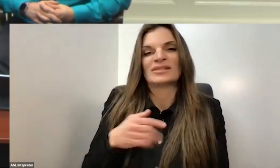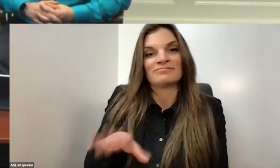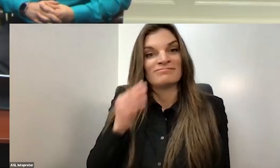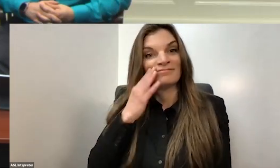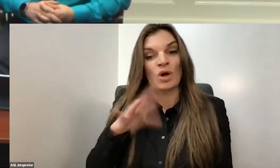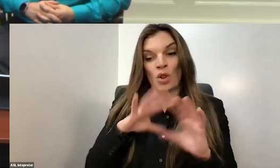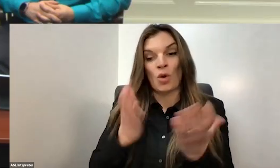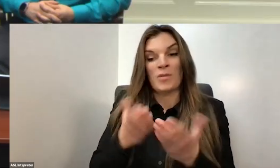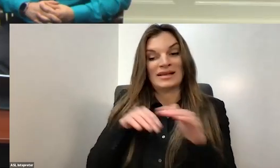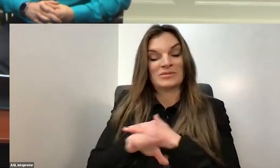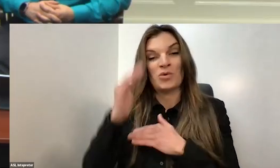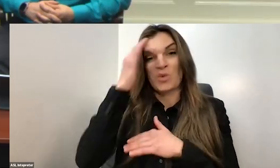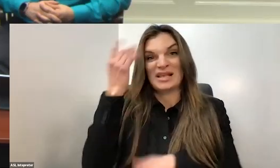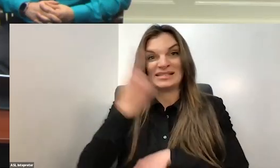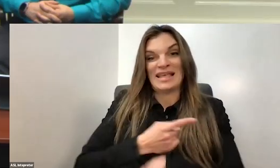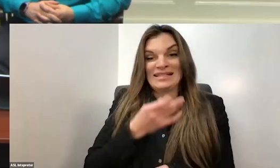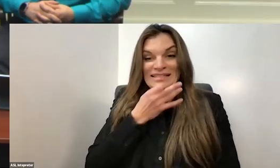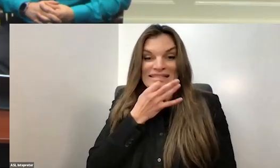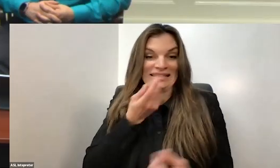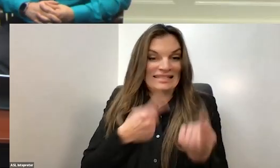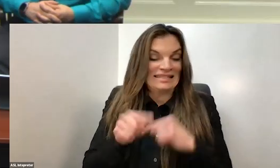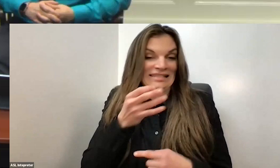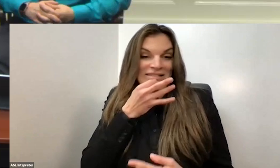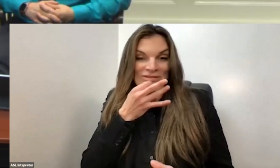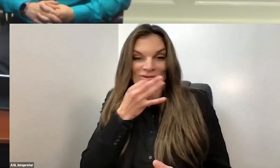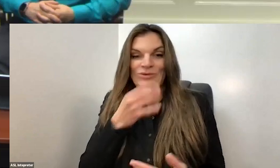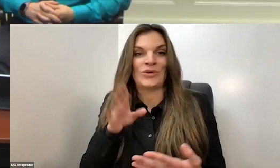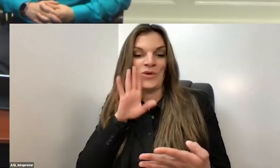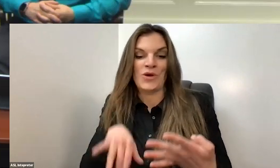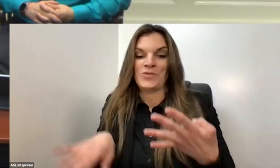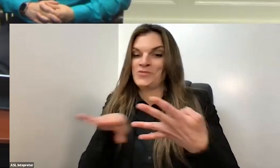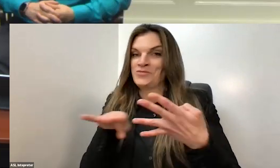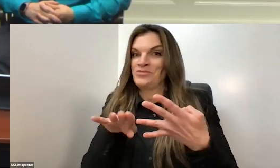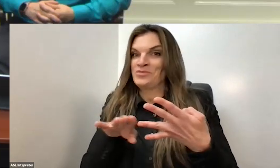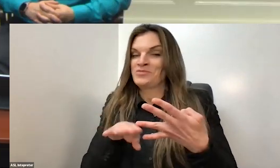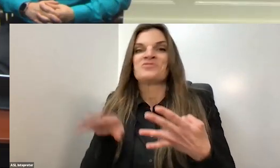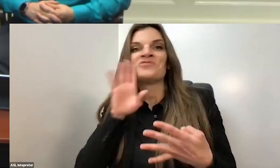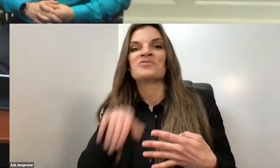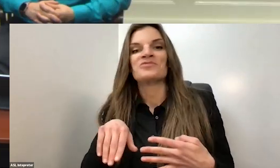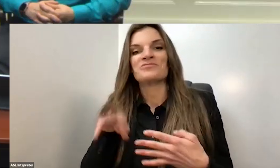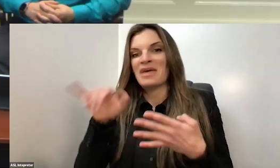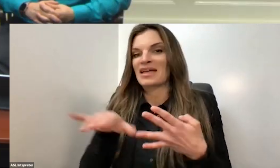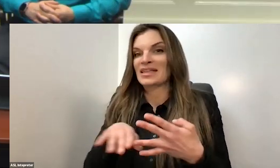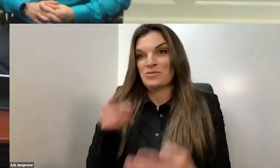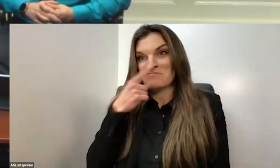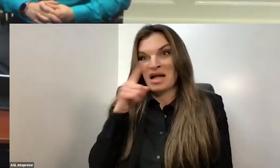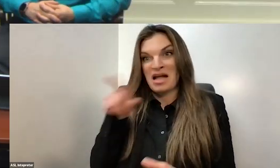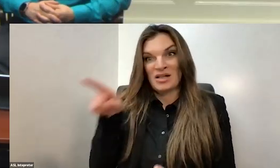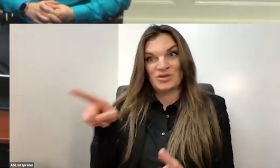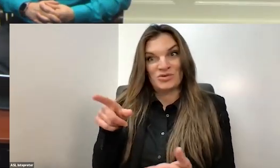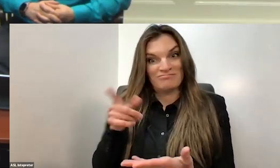Accessibility Awareness Day is coming up. Would you consider putting together a rap for this? And he